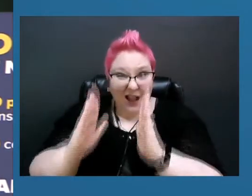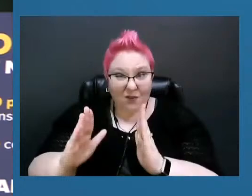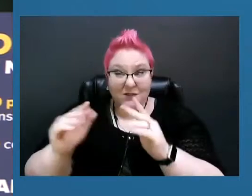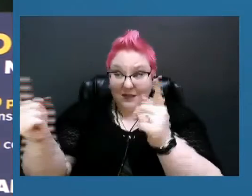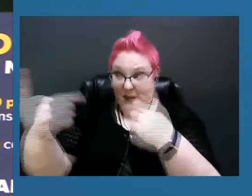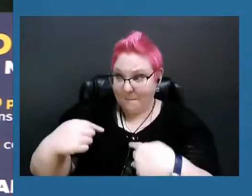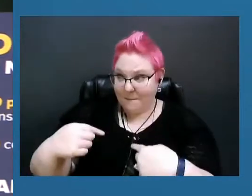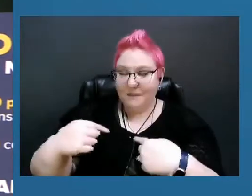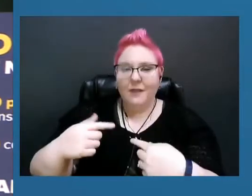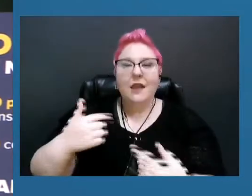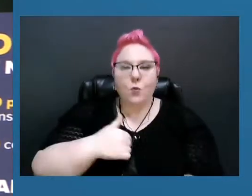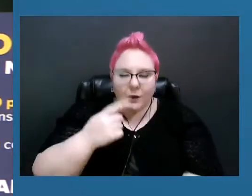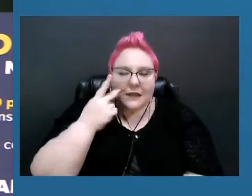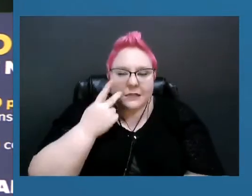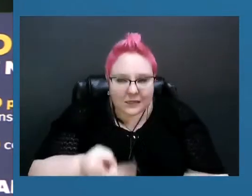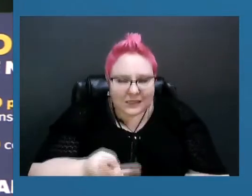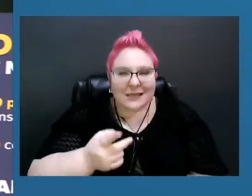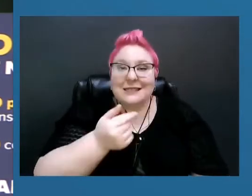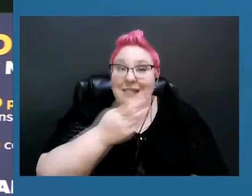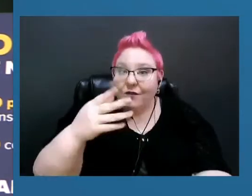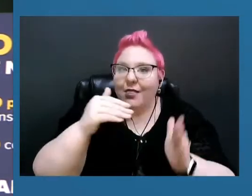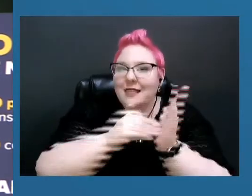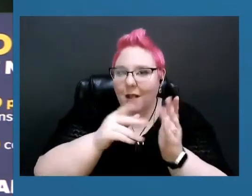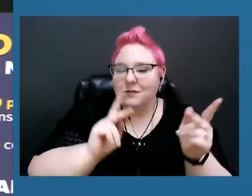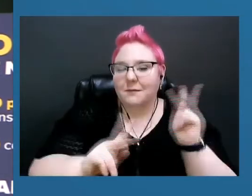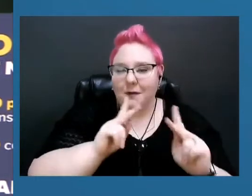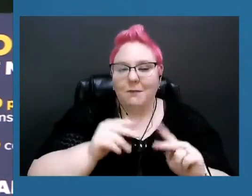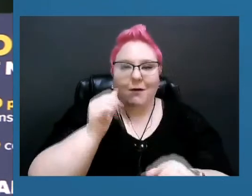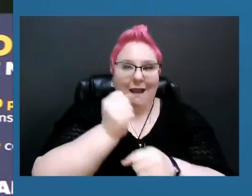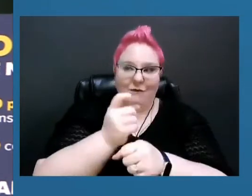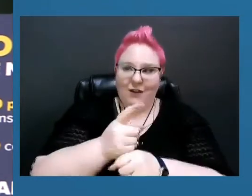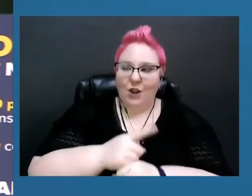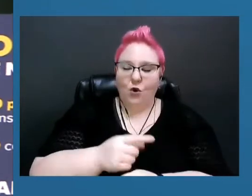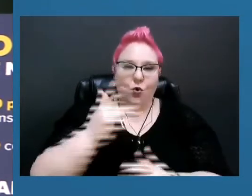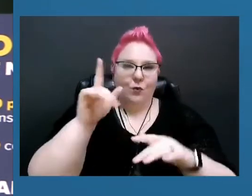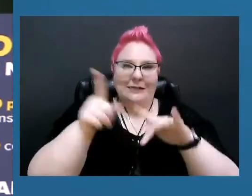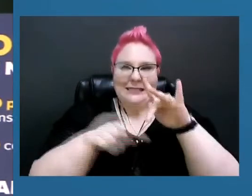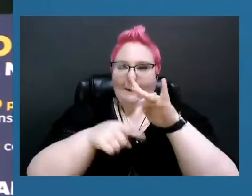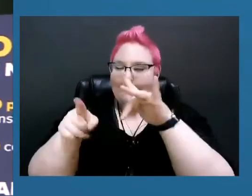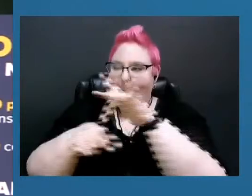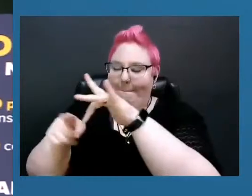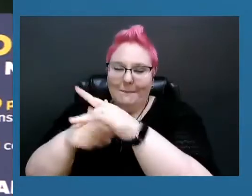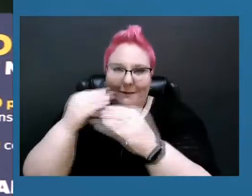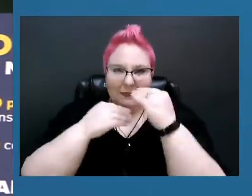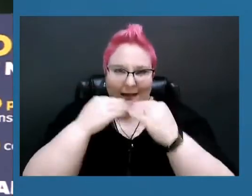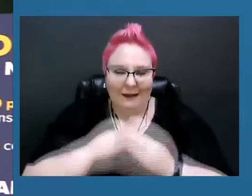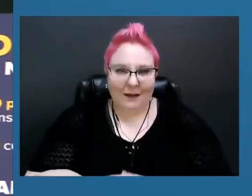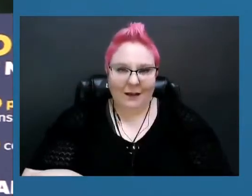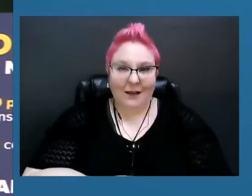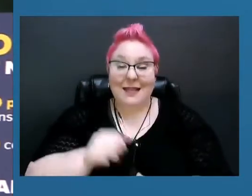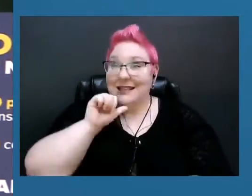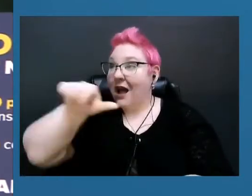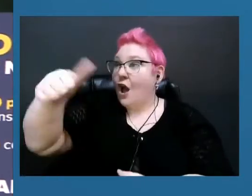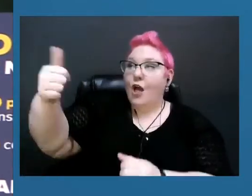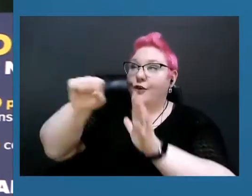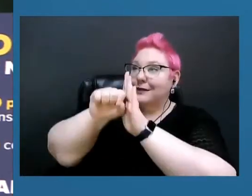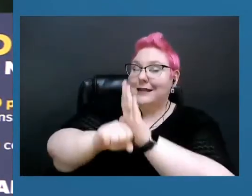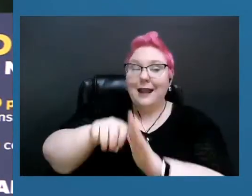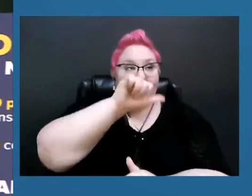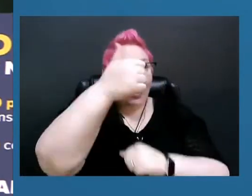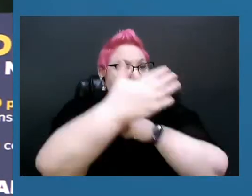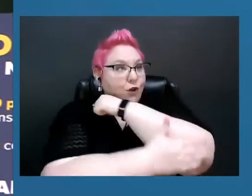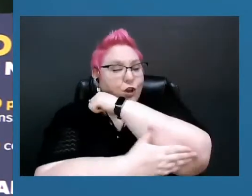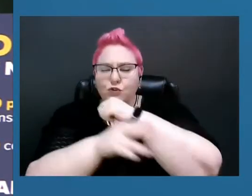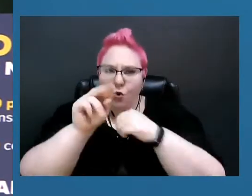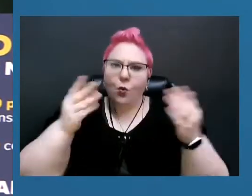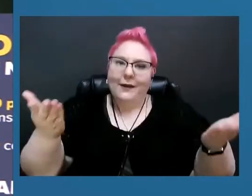we see thousands of people every year who skipped meals. And that's not in another state, that's not another country, that's right here in the North Country.